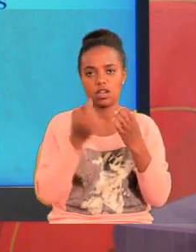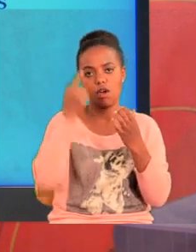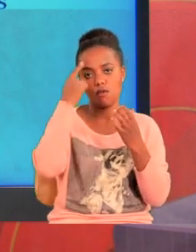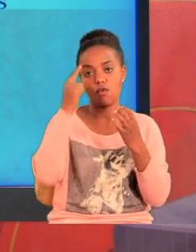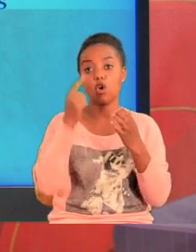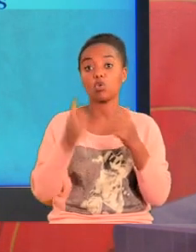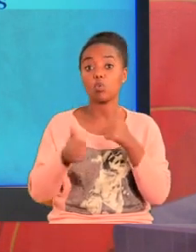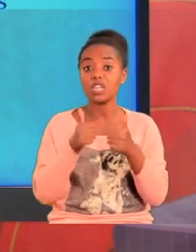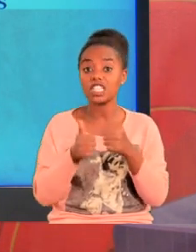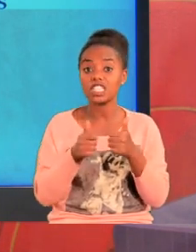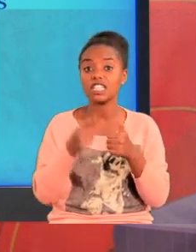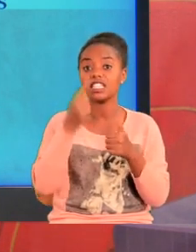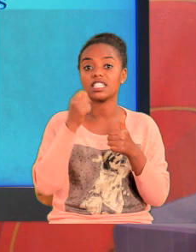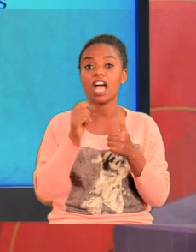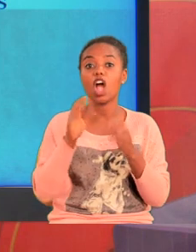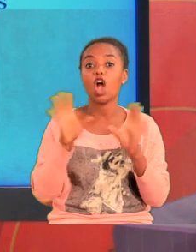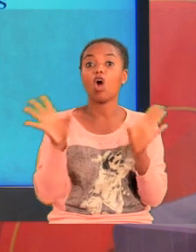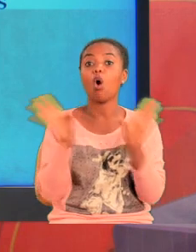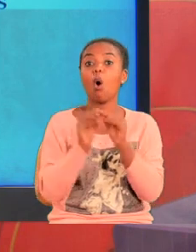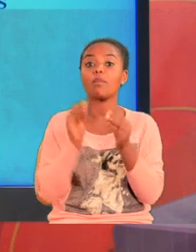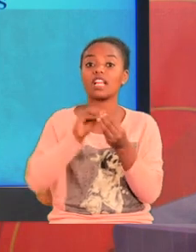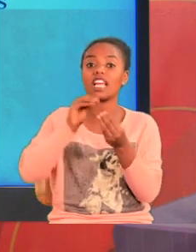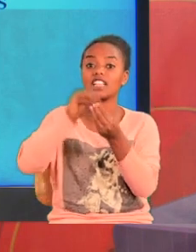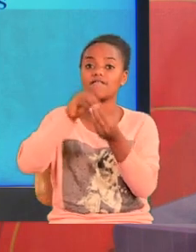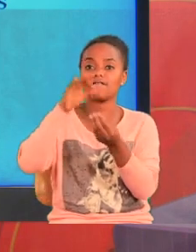class for which the cumulative frequency